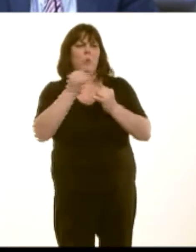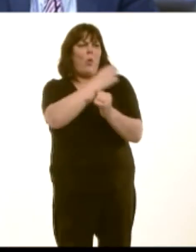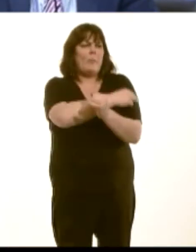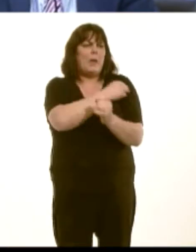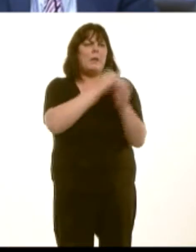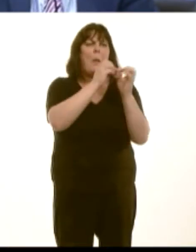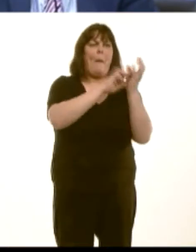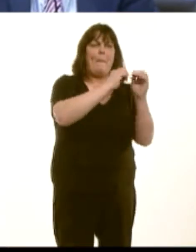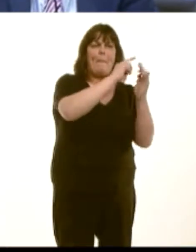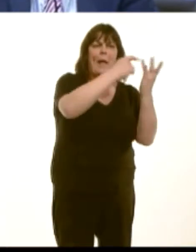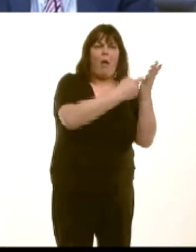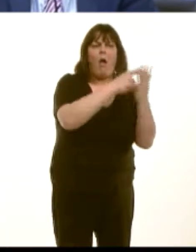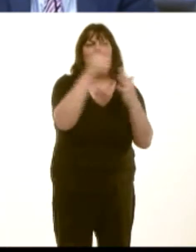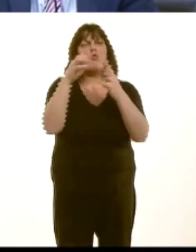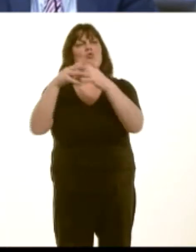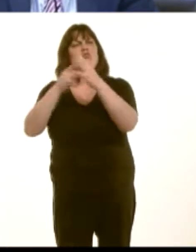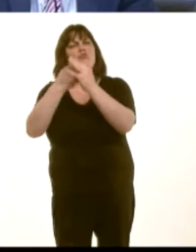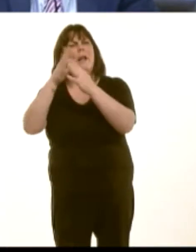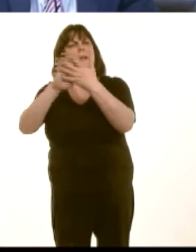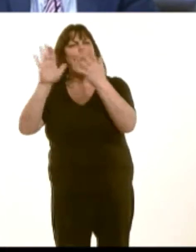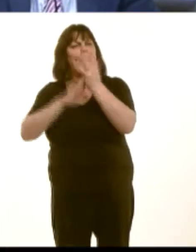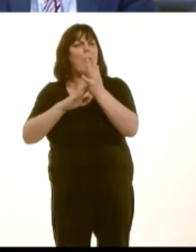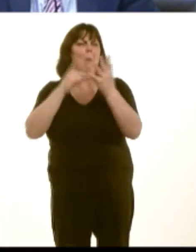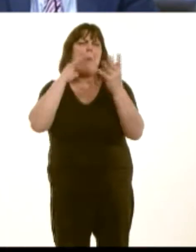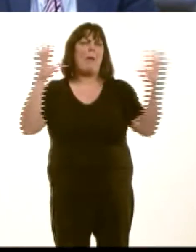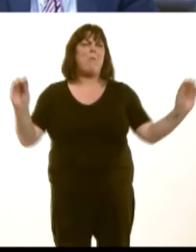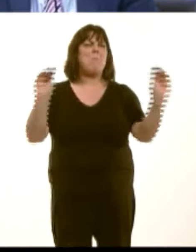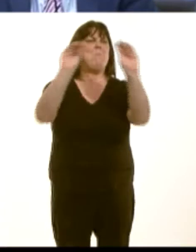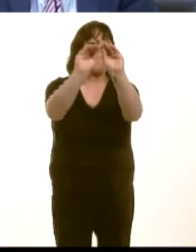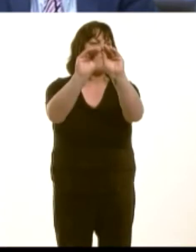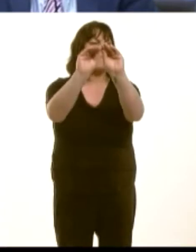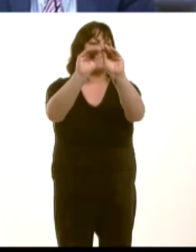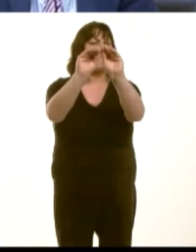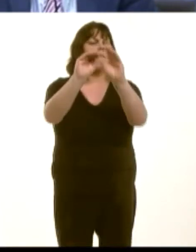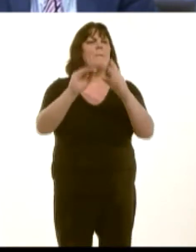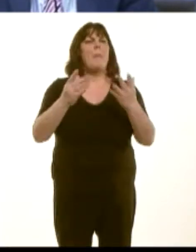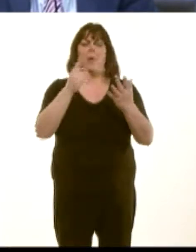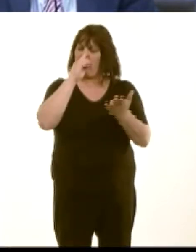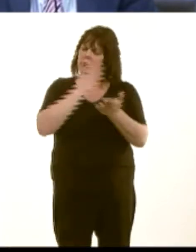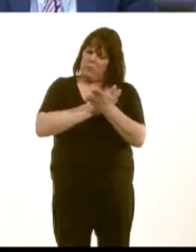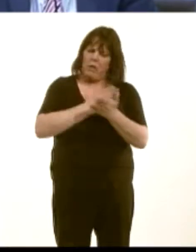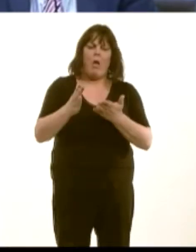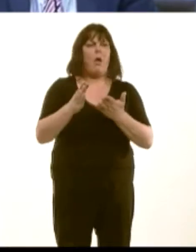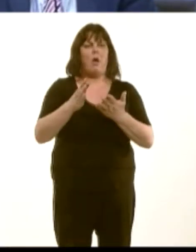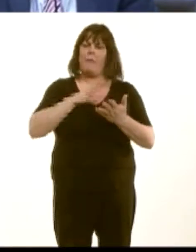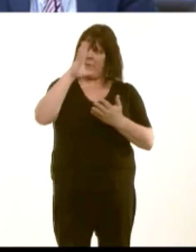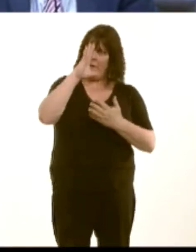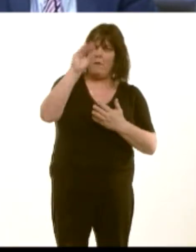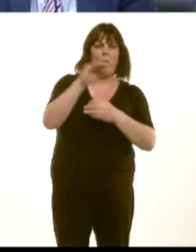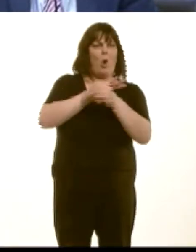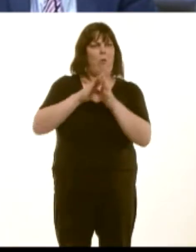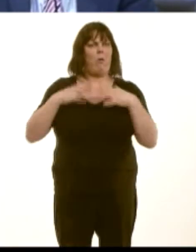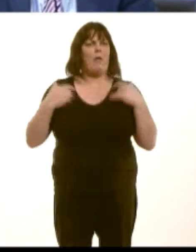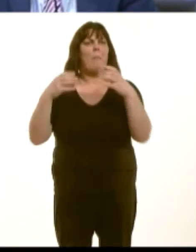in relation to what's provided then at the Cernic. But it has been made absolutely clear, and I make this point again to the local health board, we expect